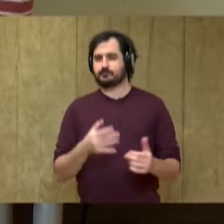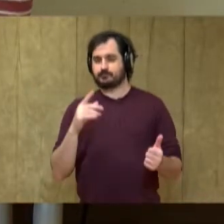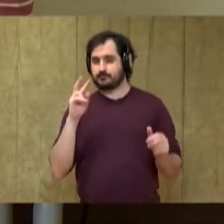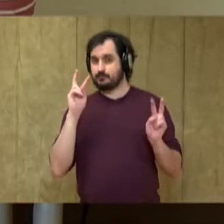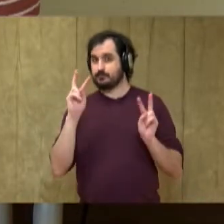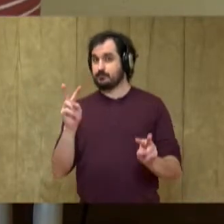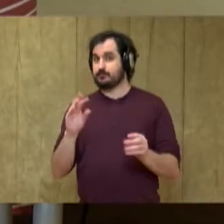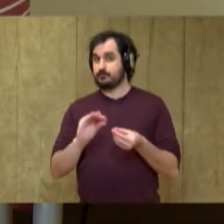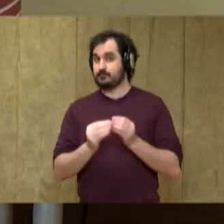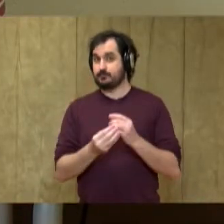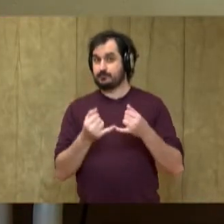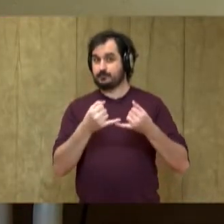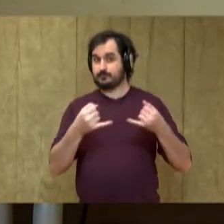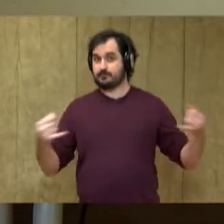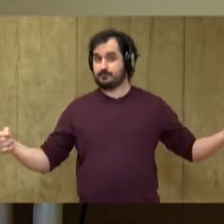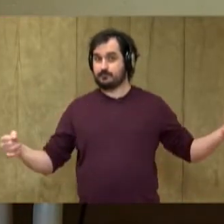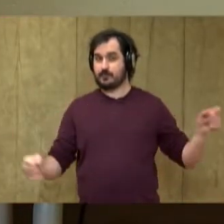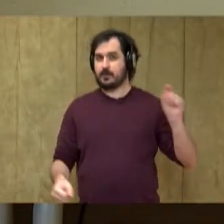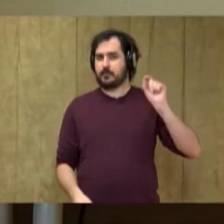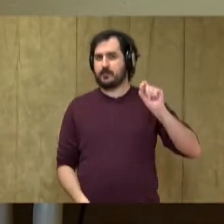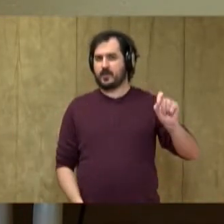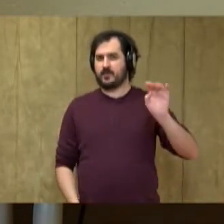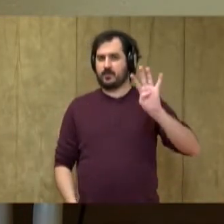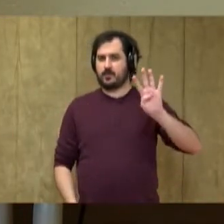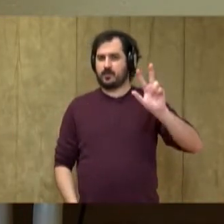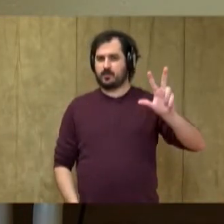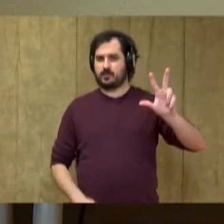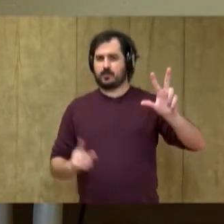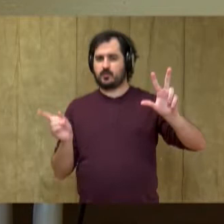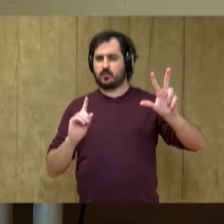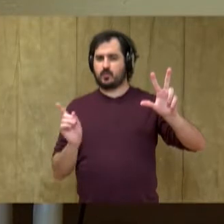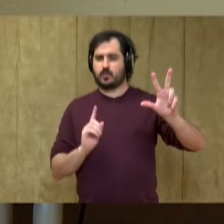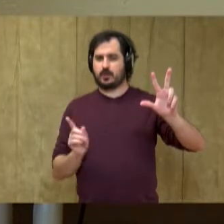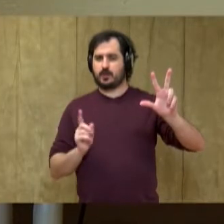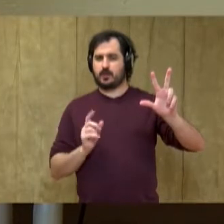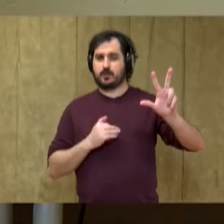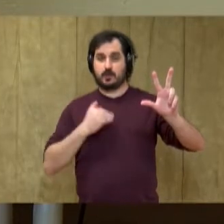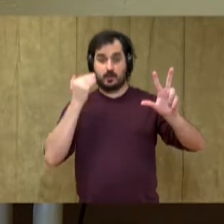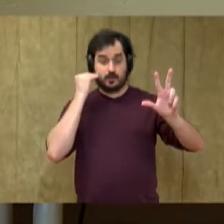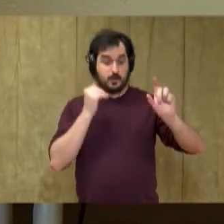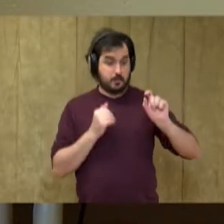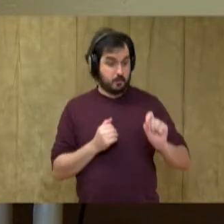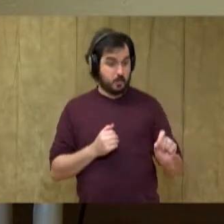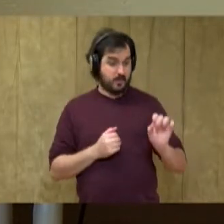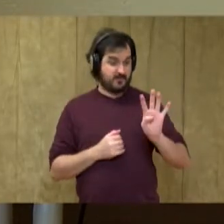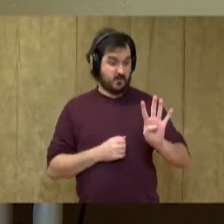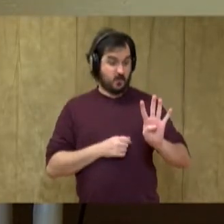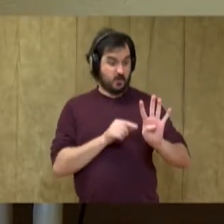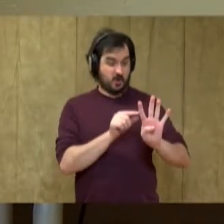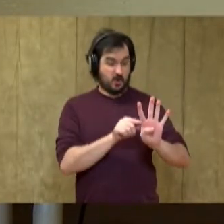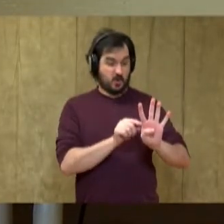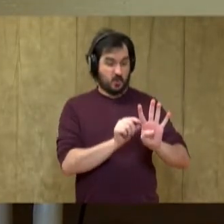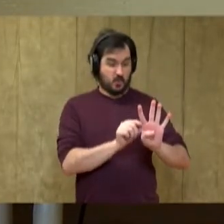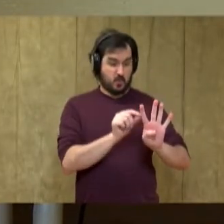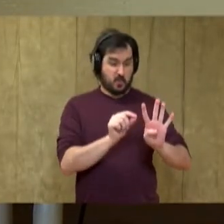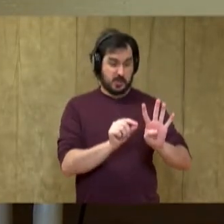goes? Well, we know it's going to go past the 4/10. It's going to go 3 little spaces, jumps